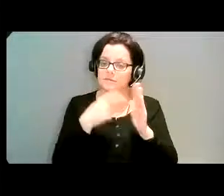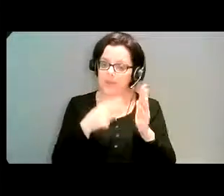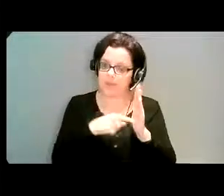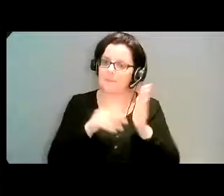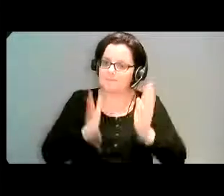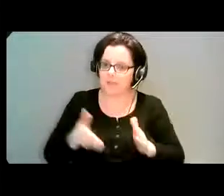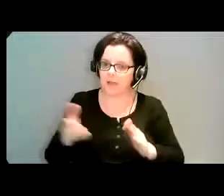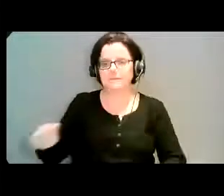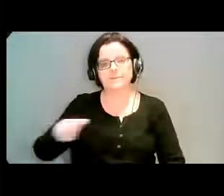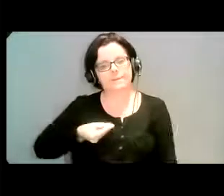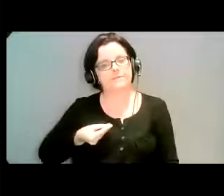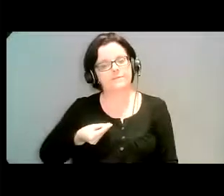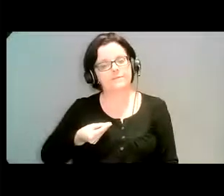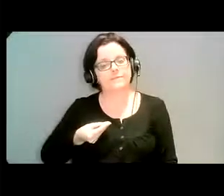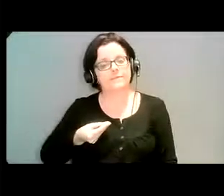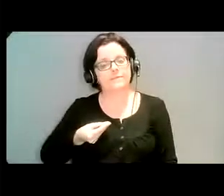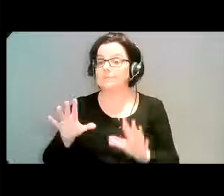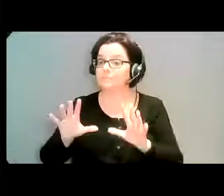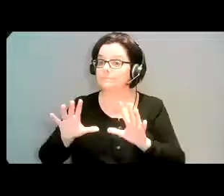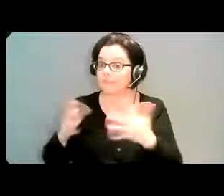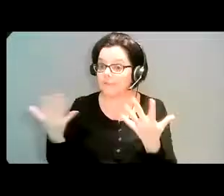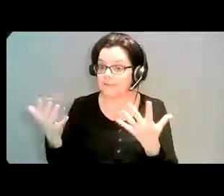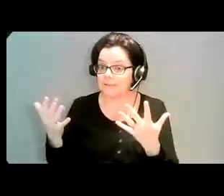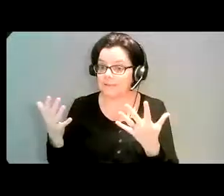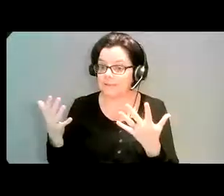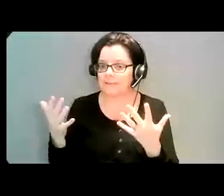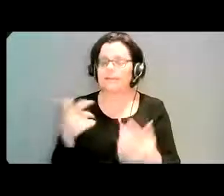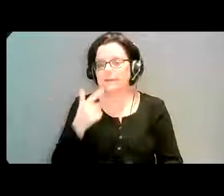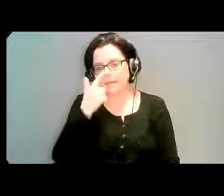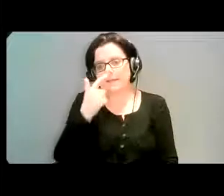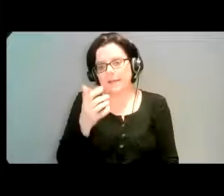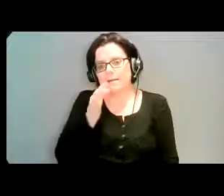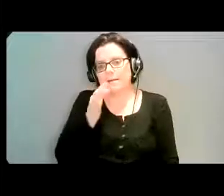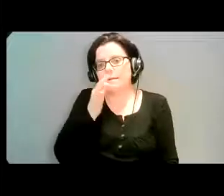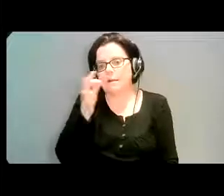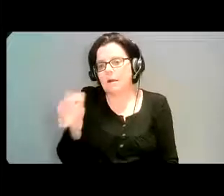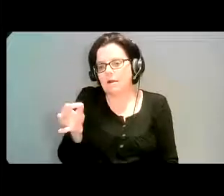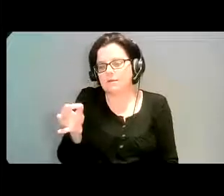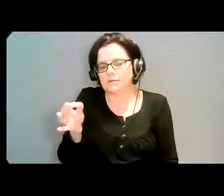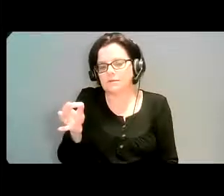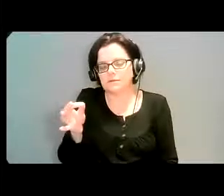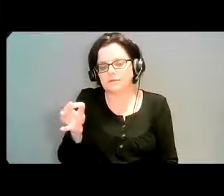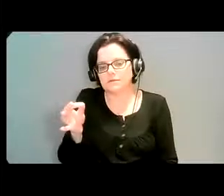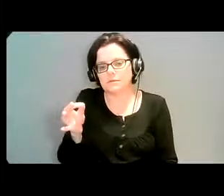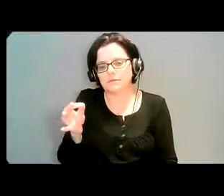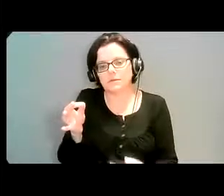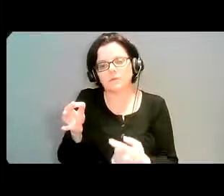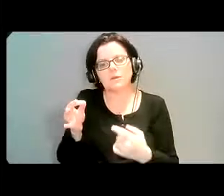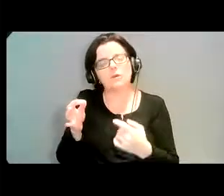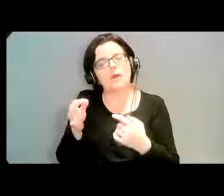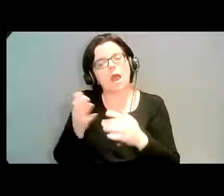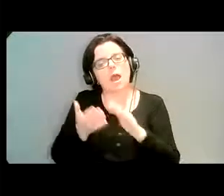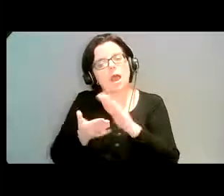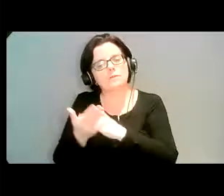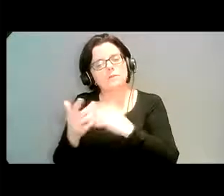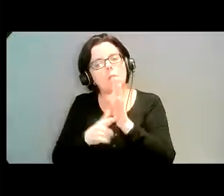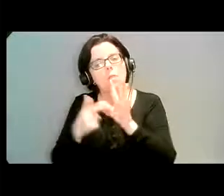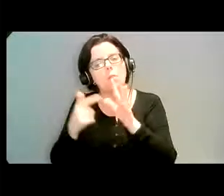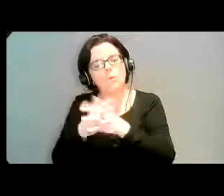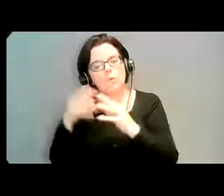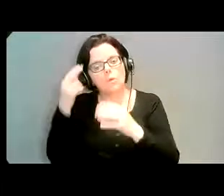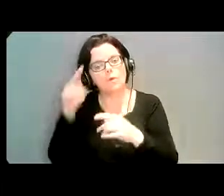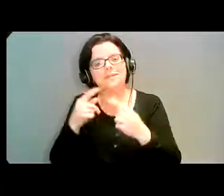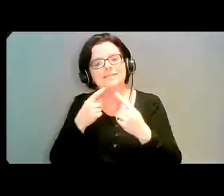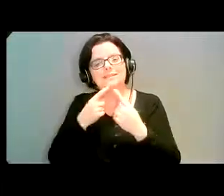process where you can ask for a copy of it under data protection law.